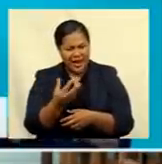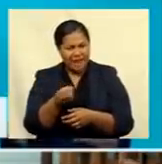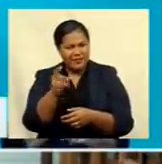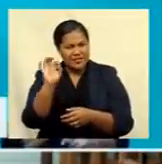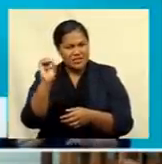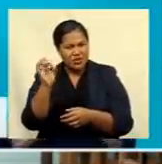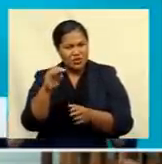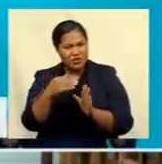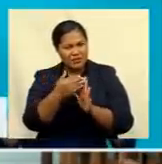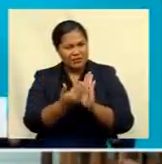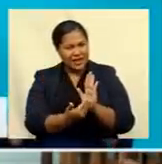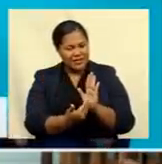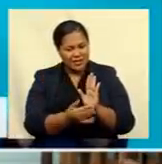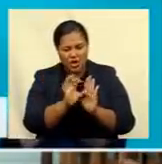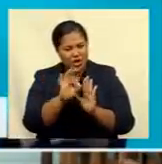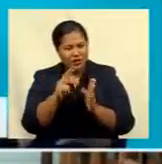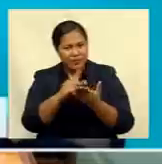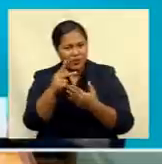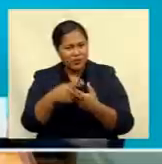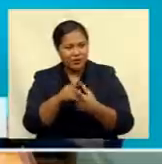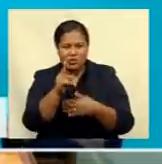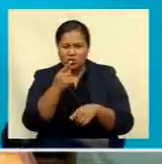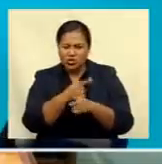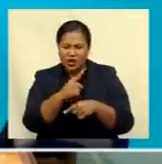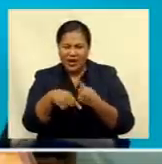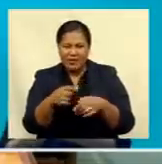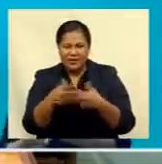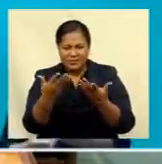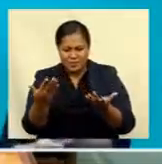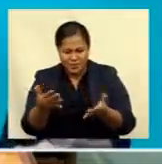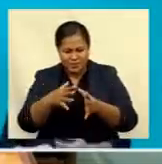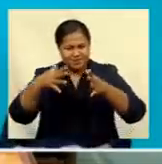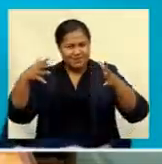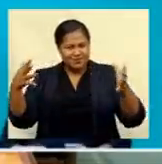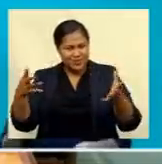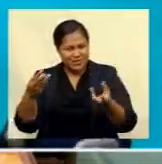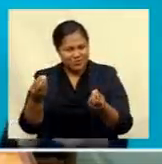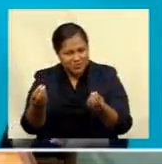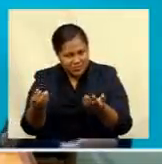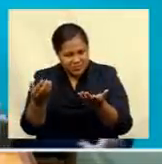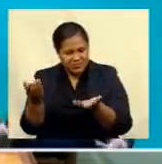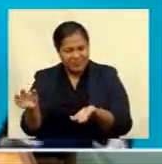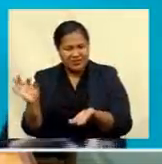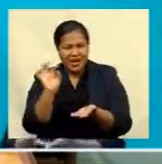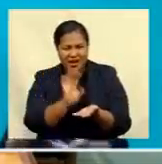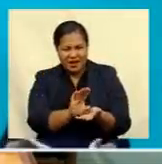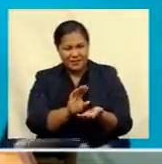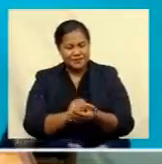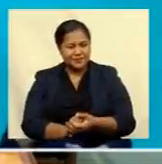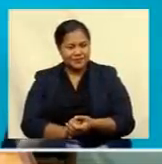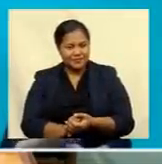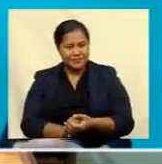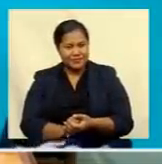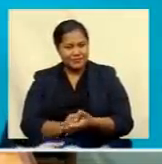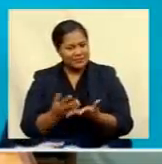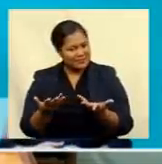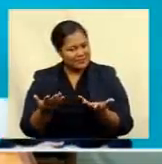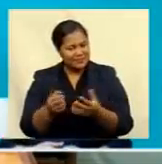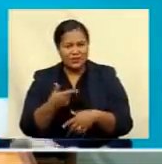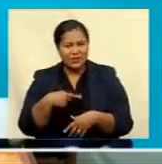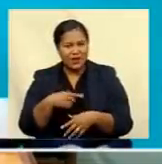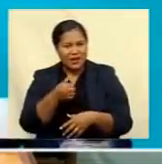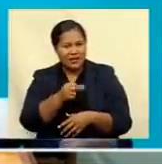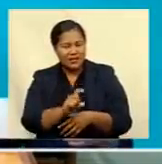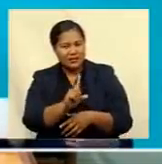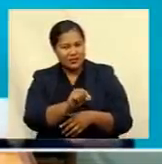this program budgeting. You talk about all these huge sums that are on request. It's all inflated.